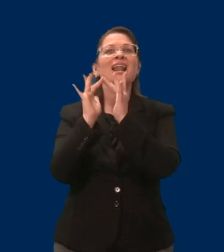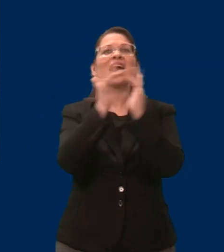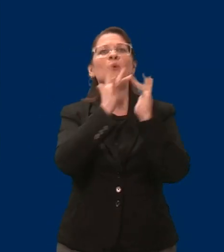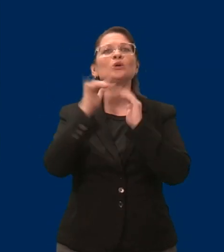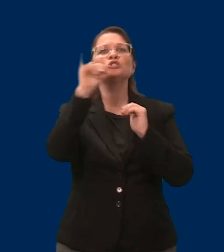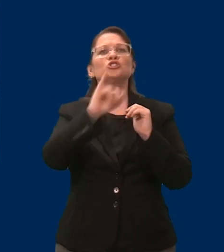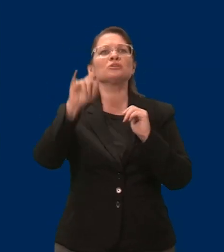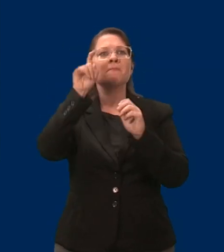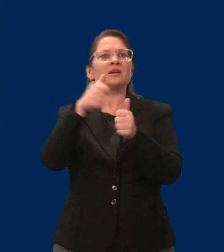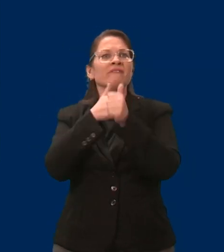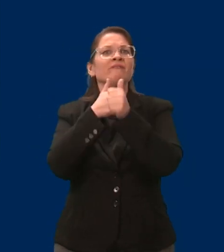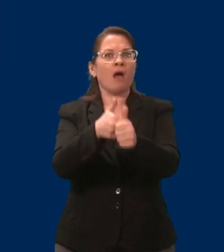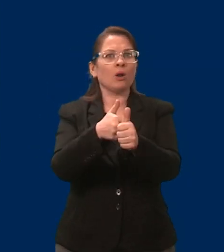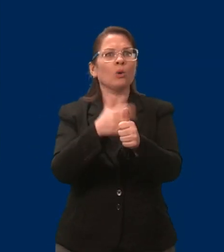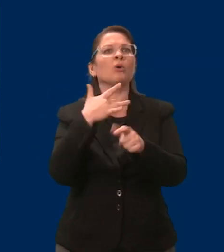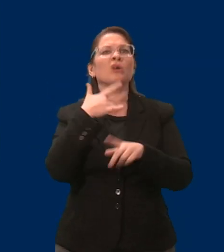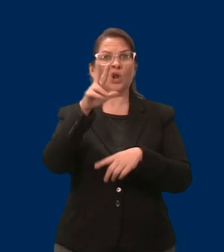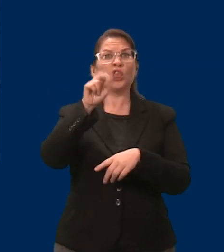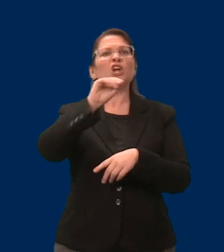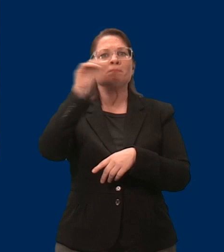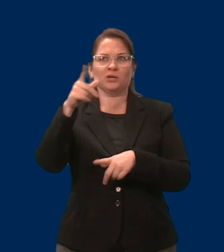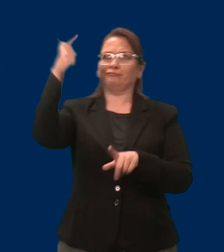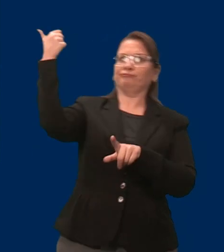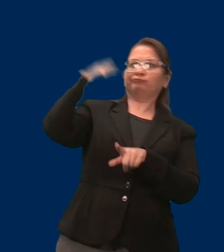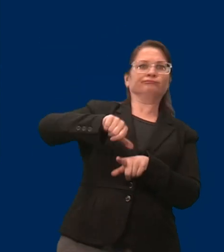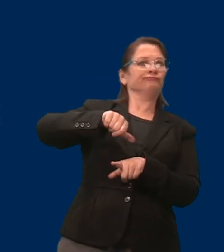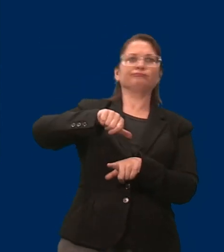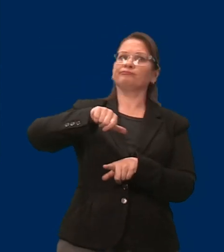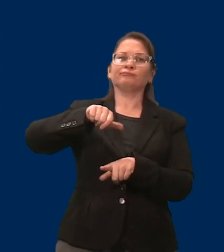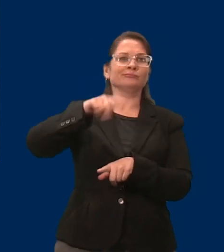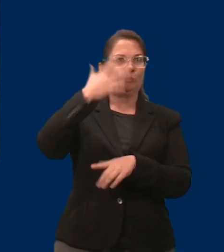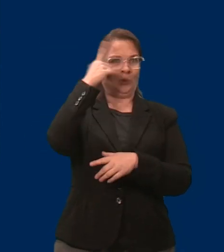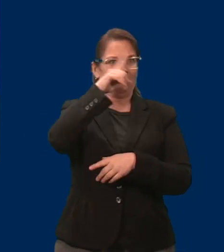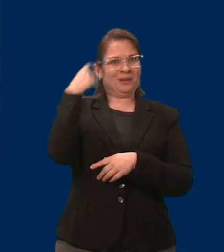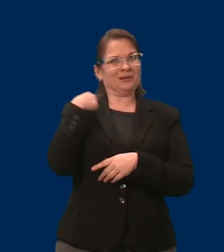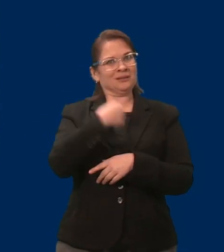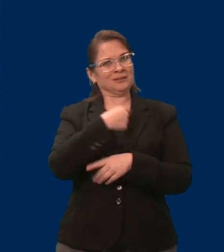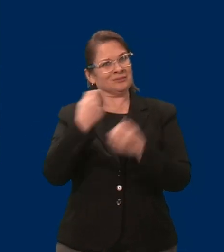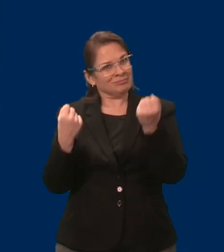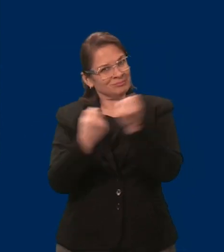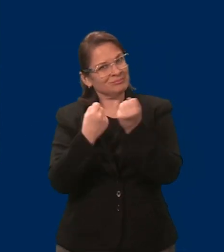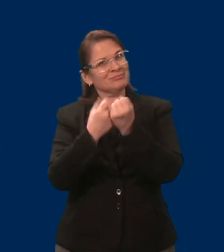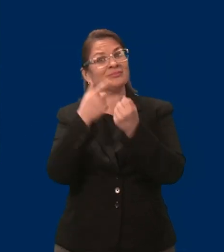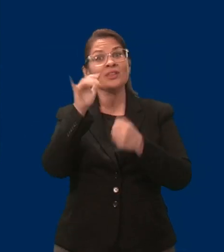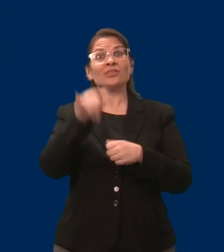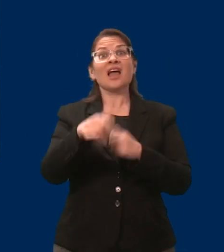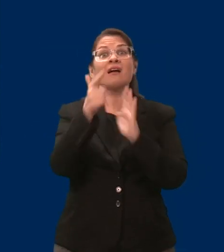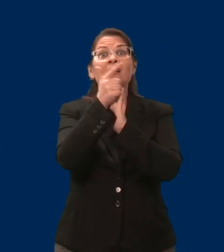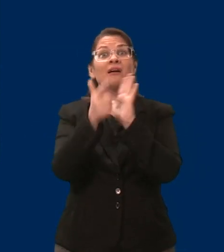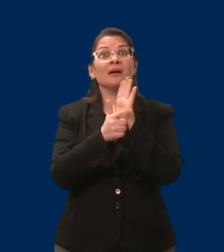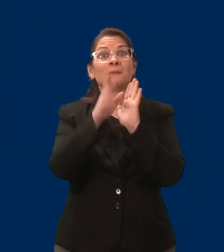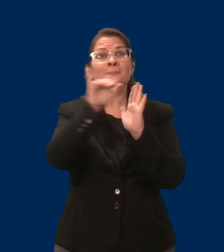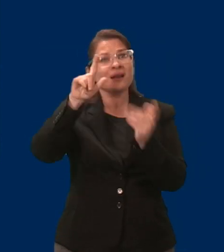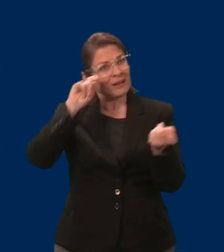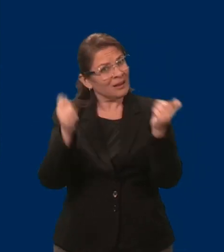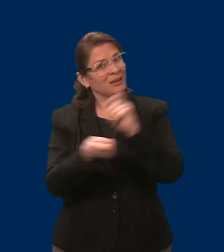Advisory Council is supporting the bill that Representative Reyer is going to tell us a little bit about and talk about.